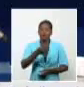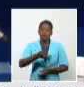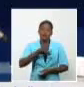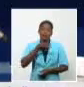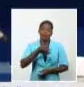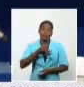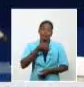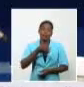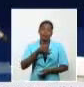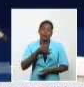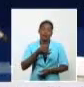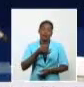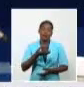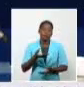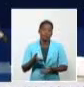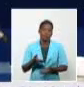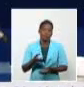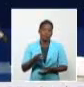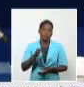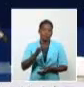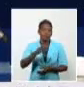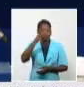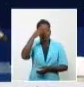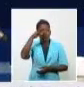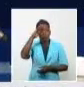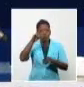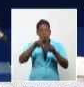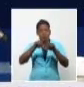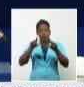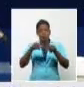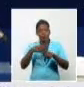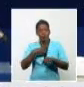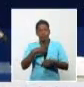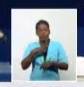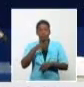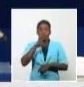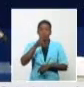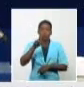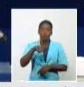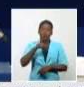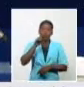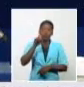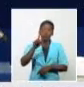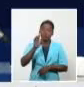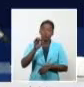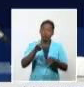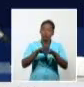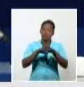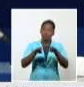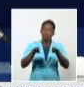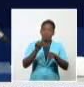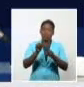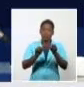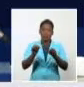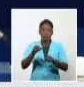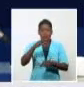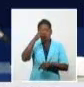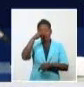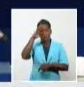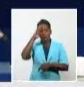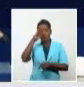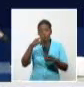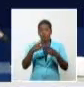3.8%, Guyana with 10.3%, Antigua and Barbuda with 12.5%,